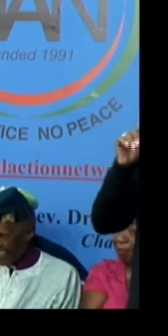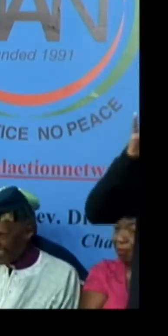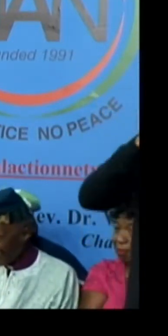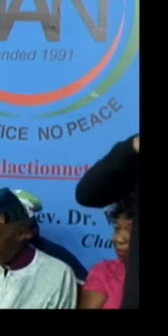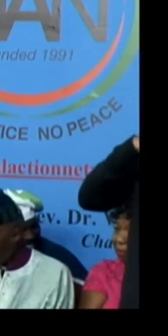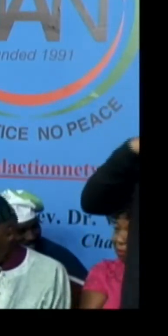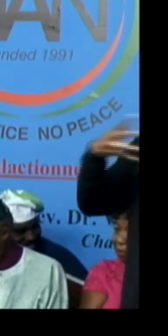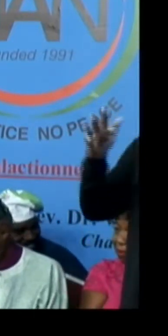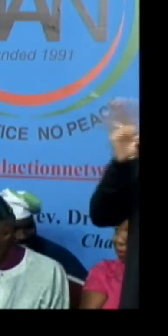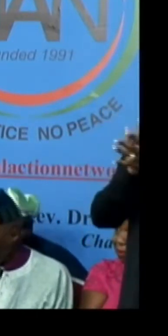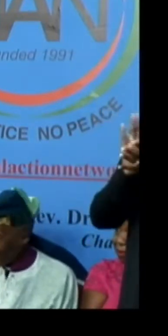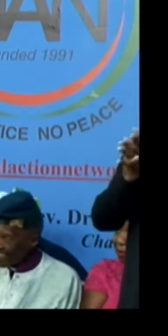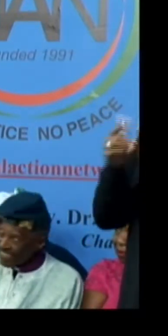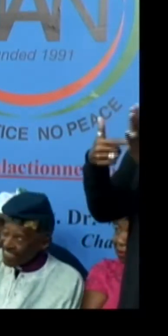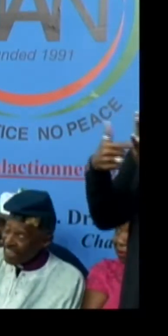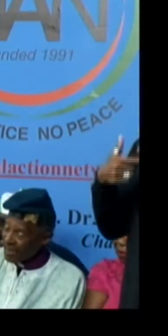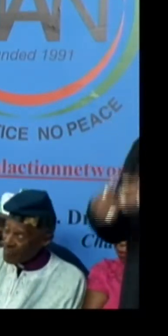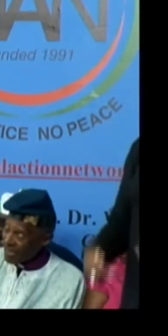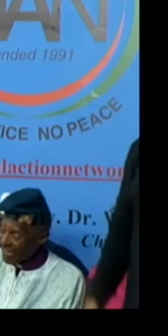Budgets is where you grew up.